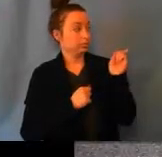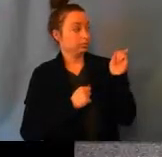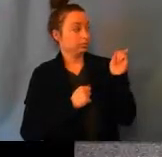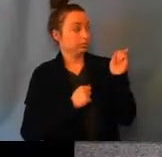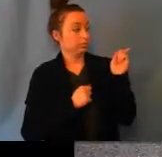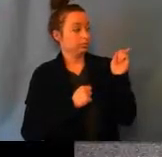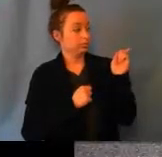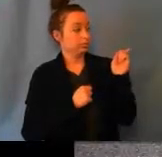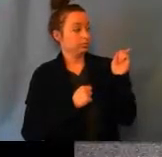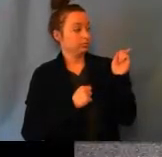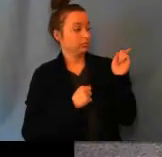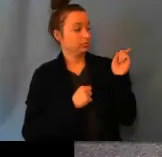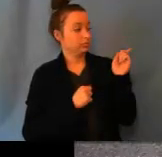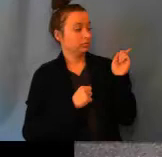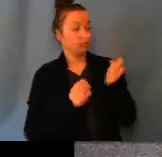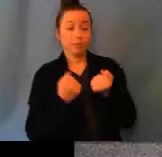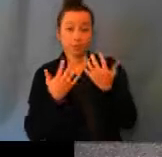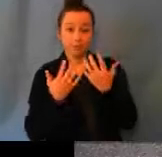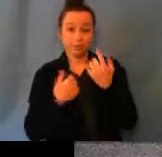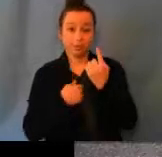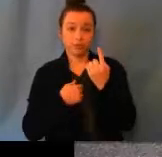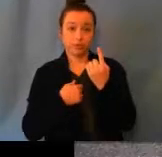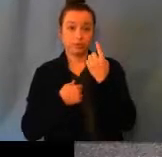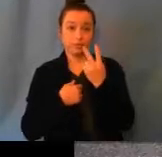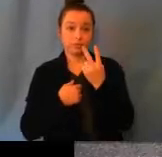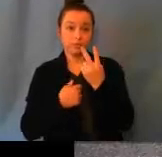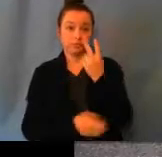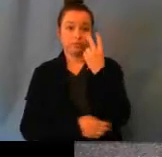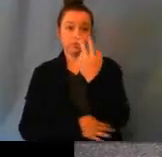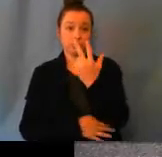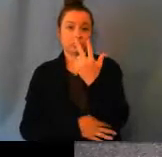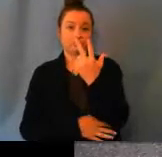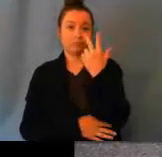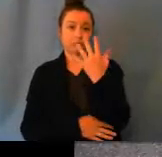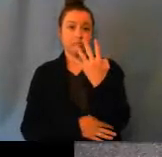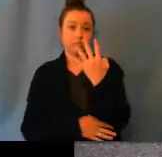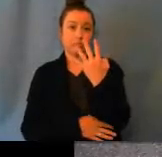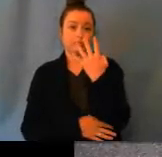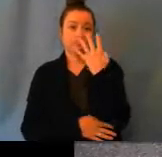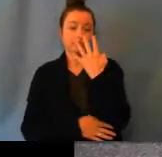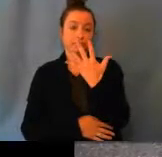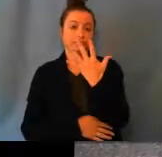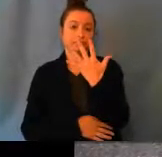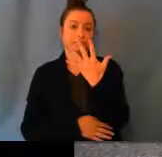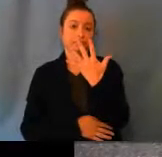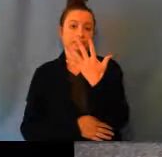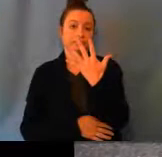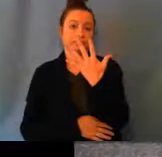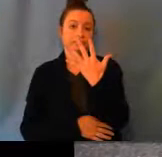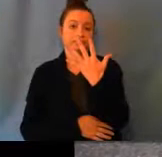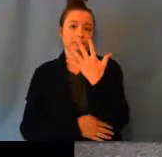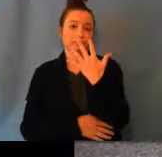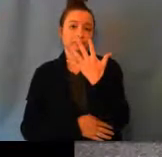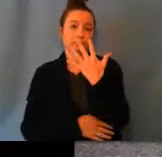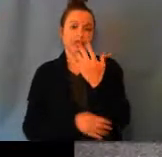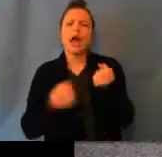And now I'm going to count how many blocks. 1, 2, 3, 4, 5. So how